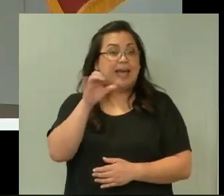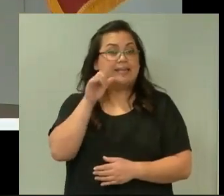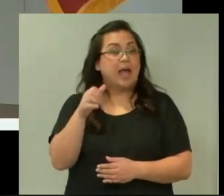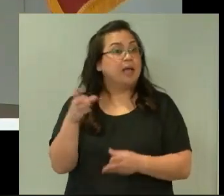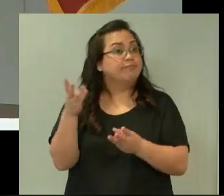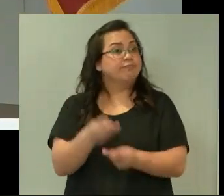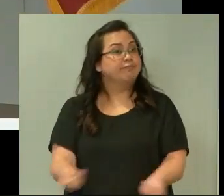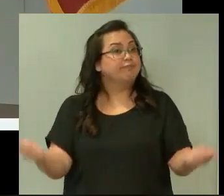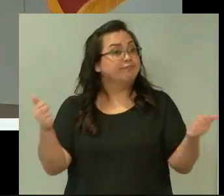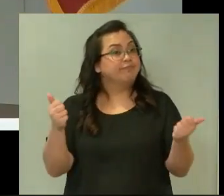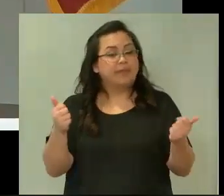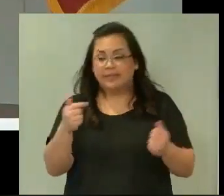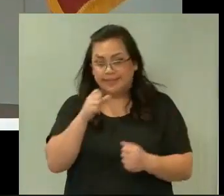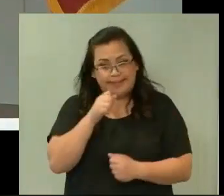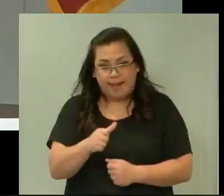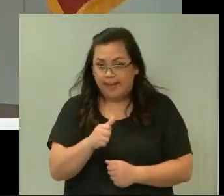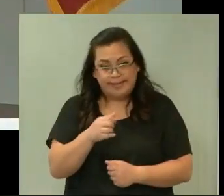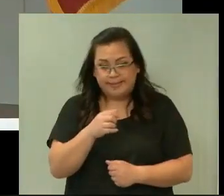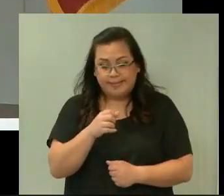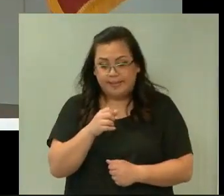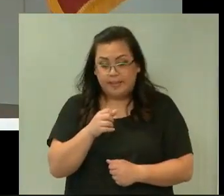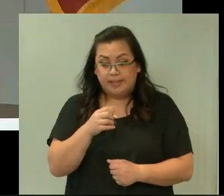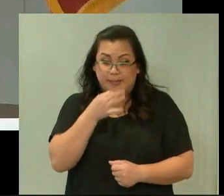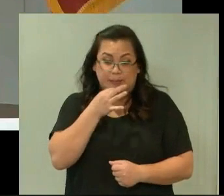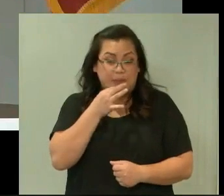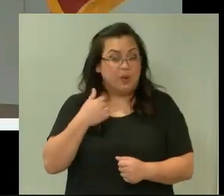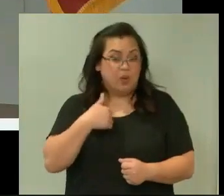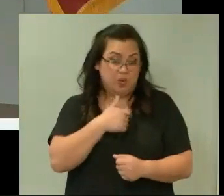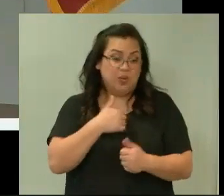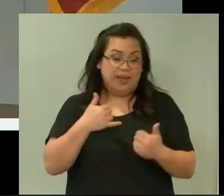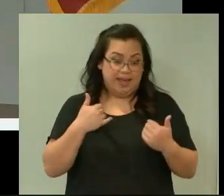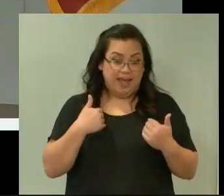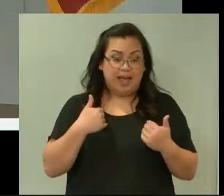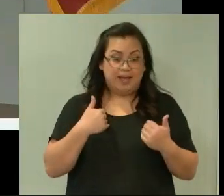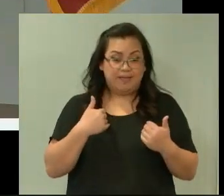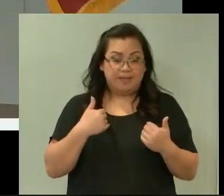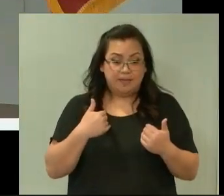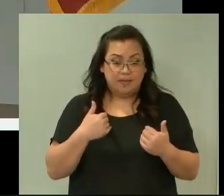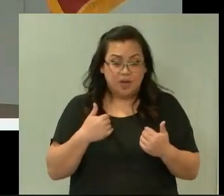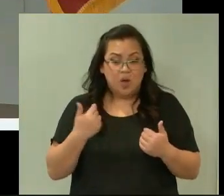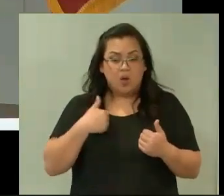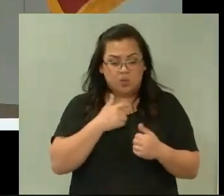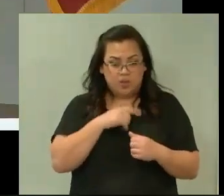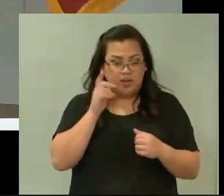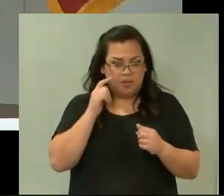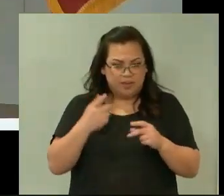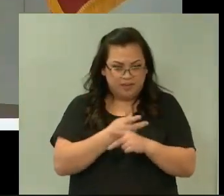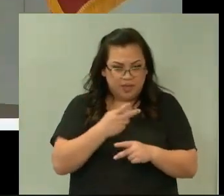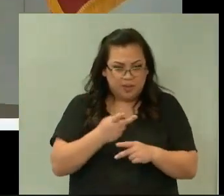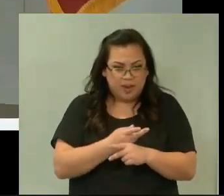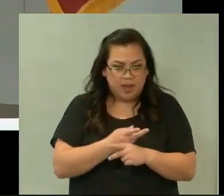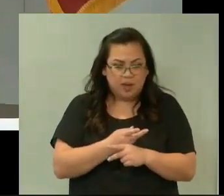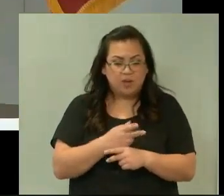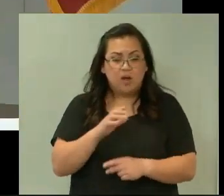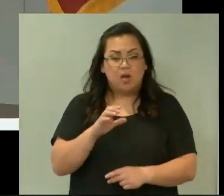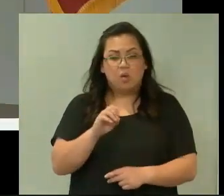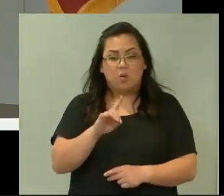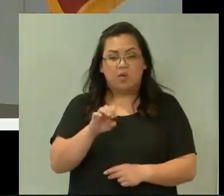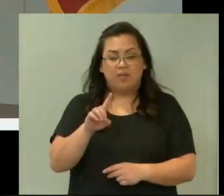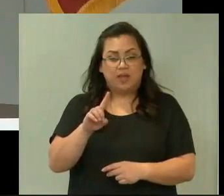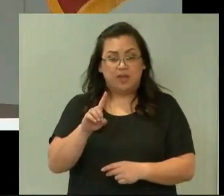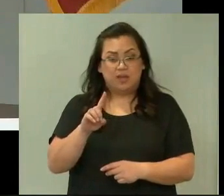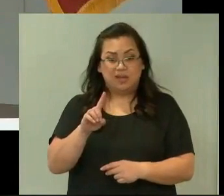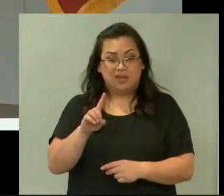soon, unfortunately. We believe in the best of cases, we will be dealing with COVID-19